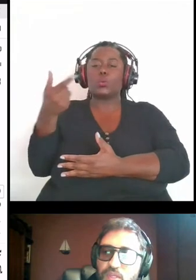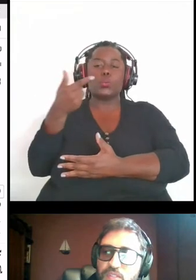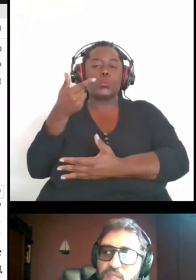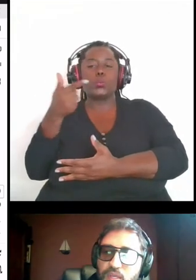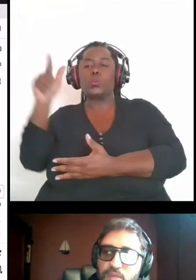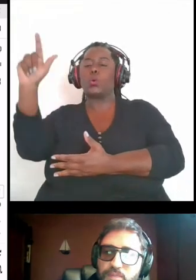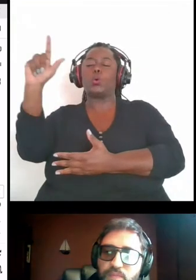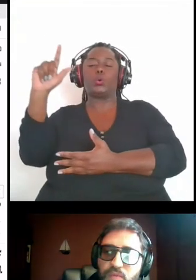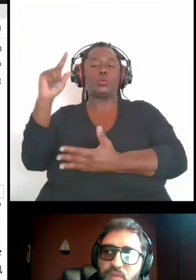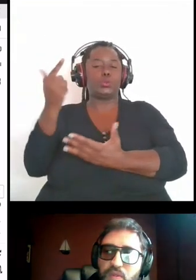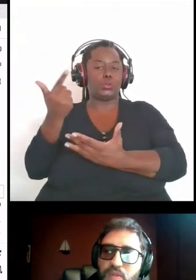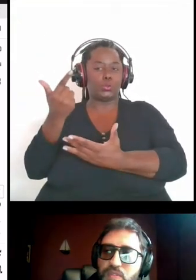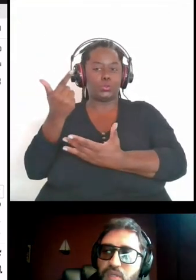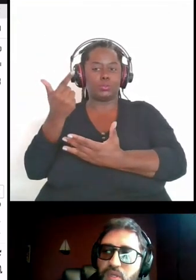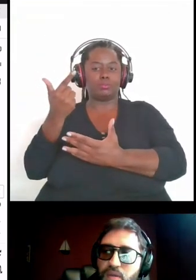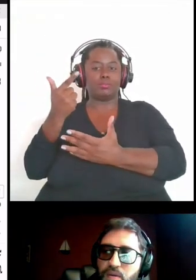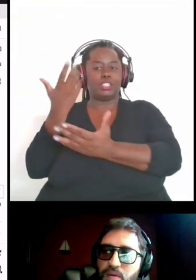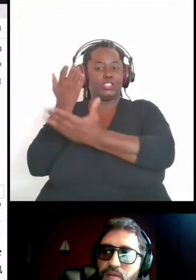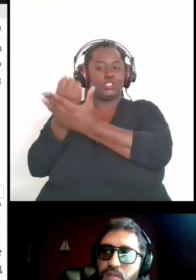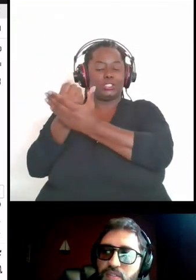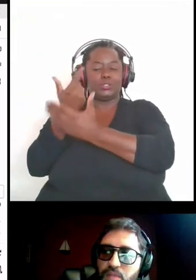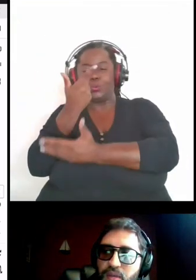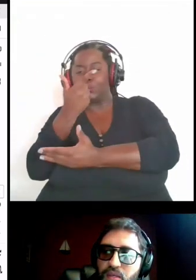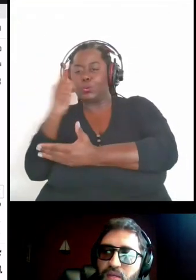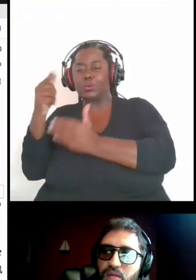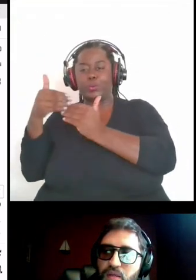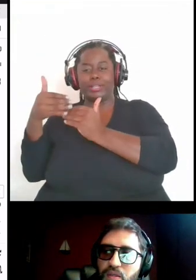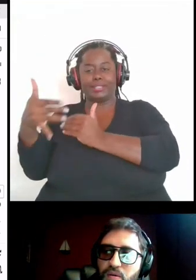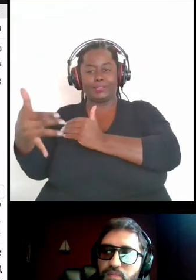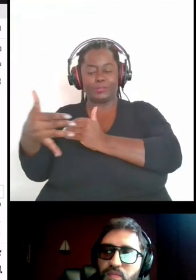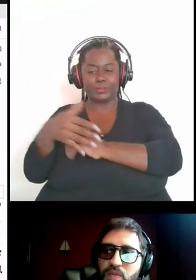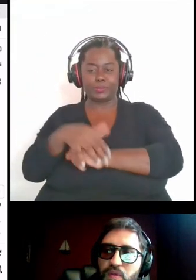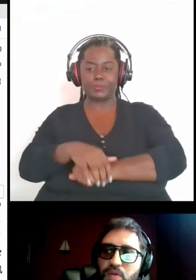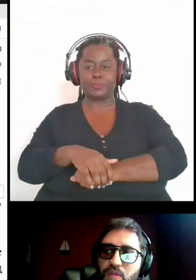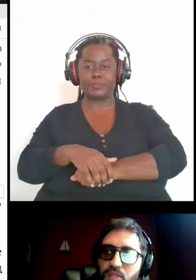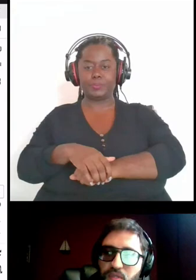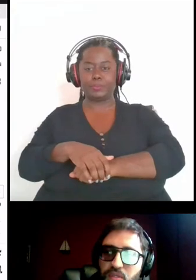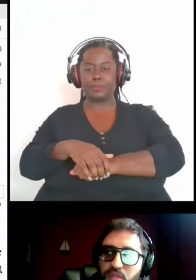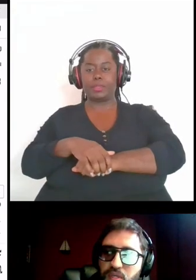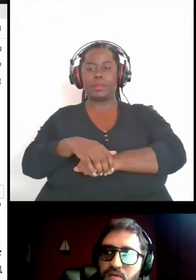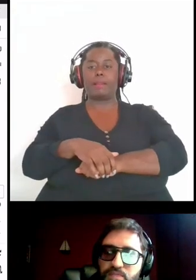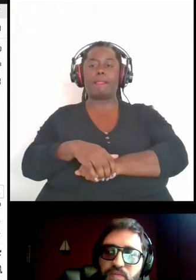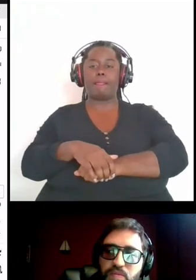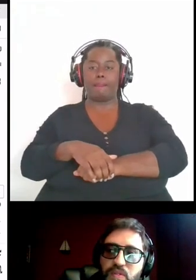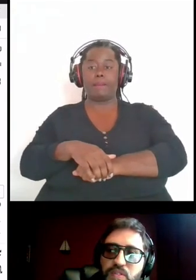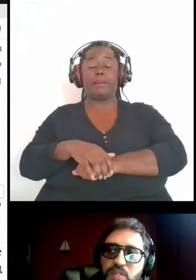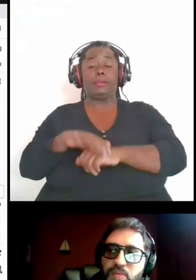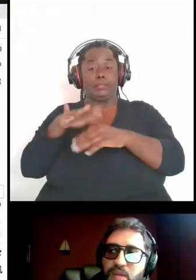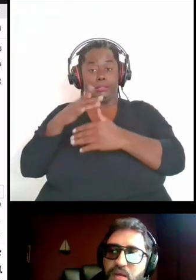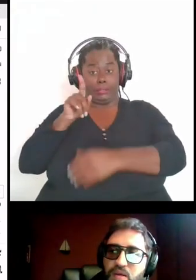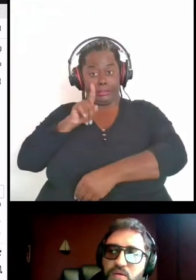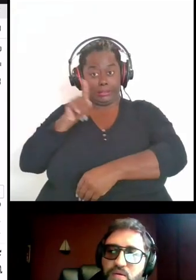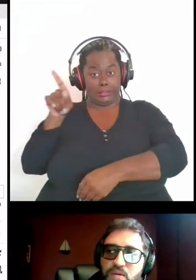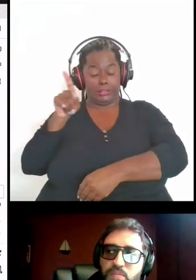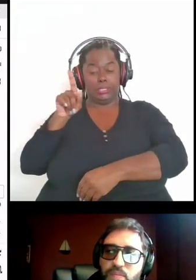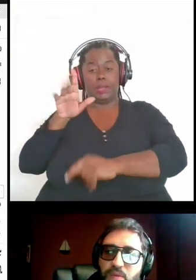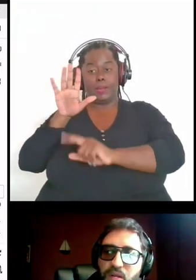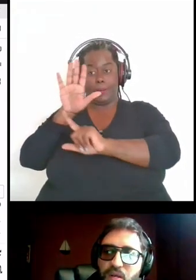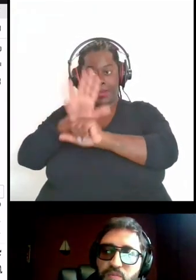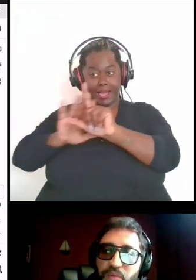building a new Latin American archive um based on that